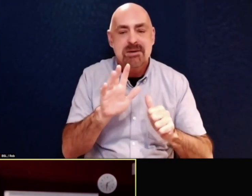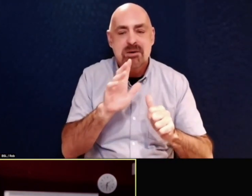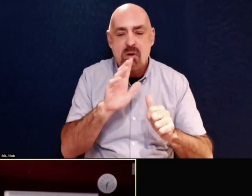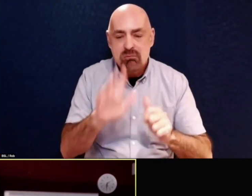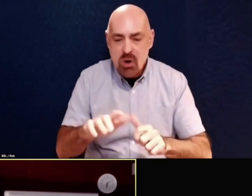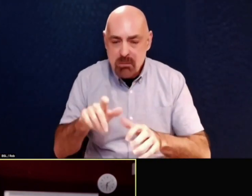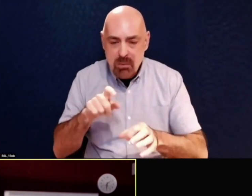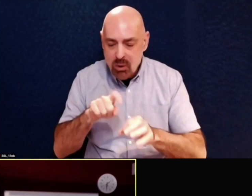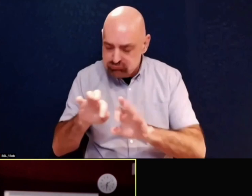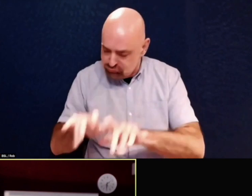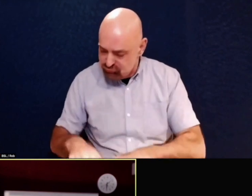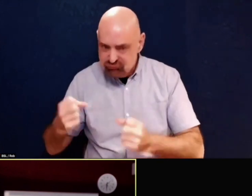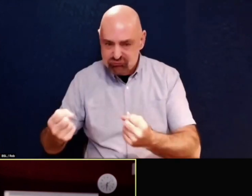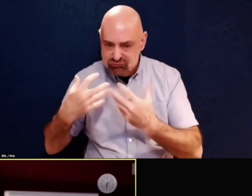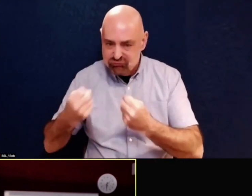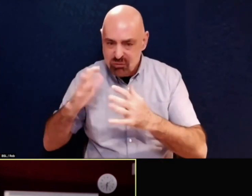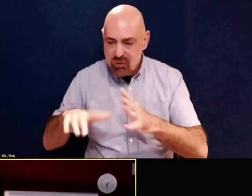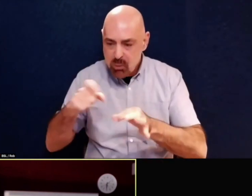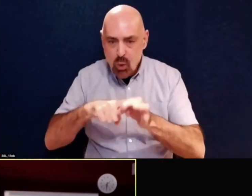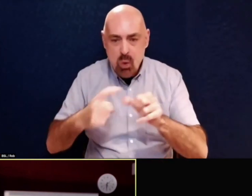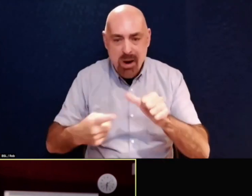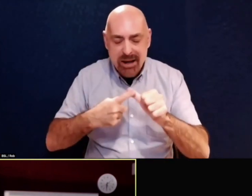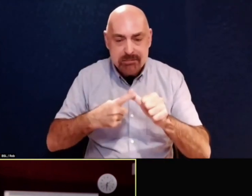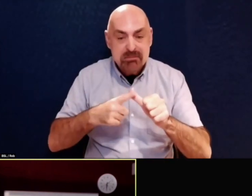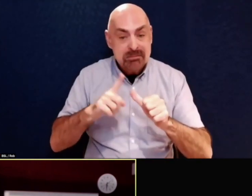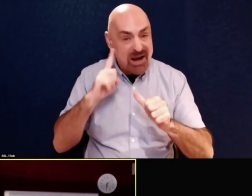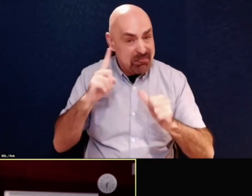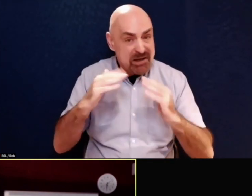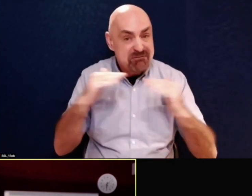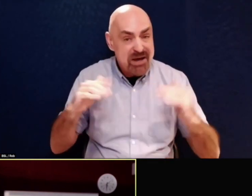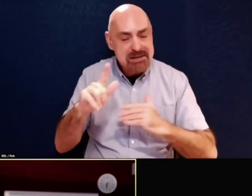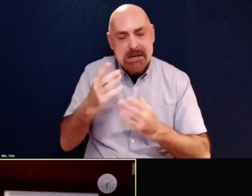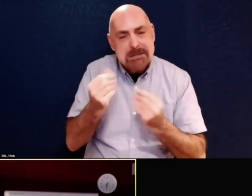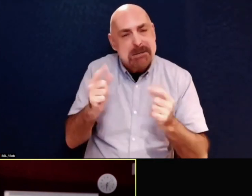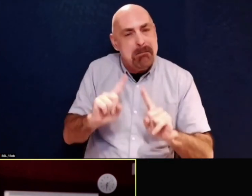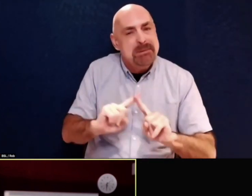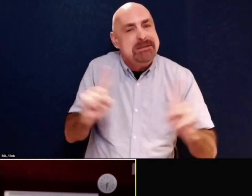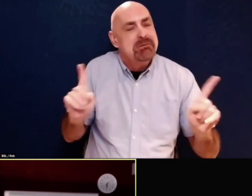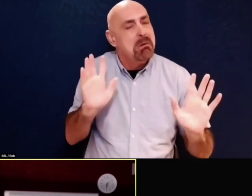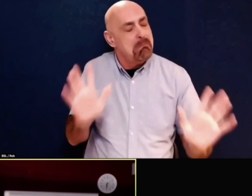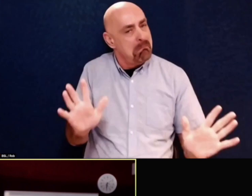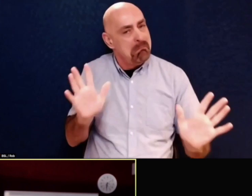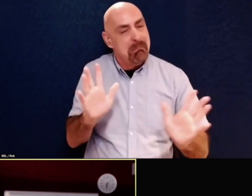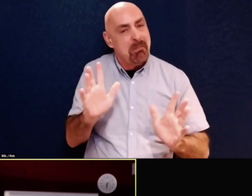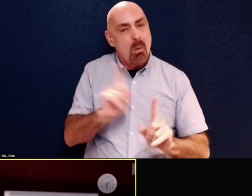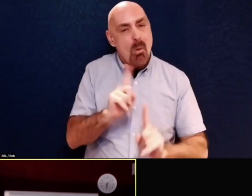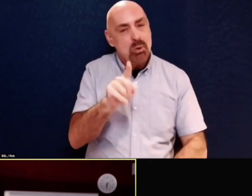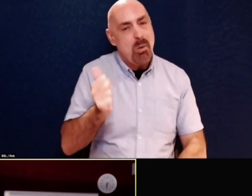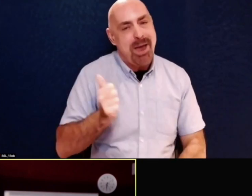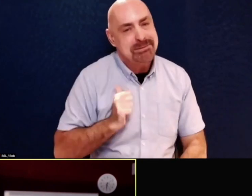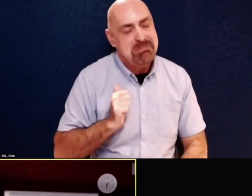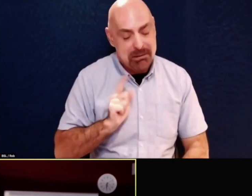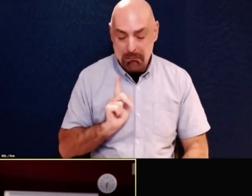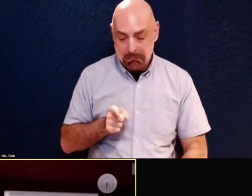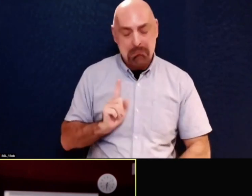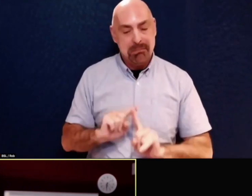that have come through so far. Okay, some are different from what you were expecting, but